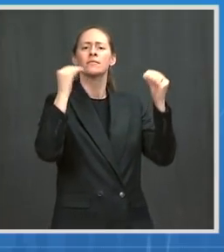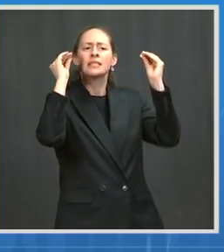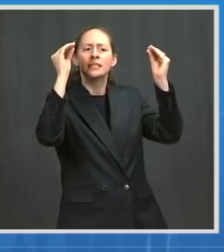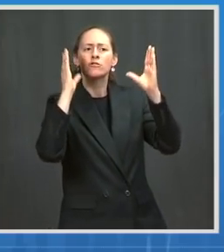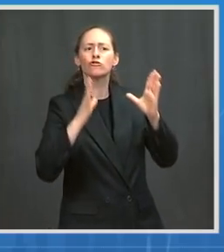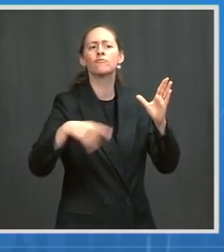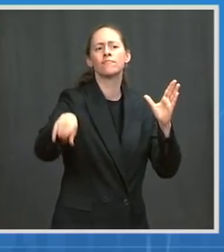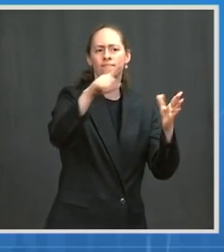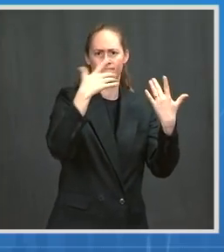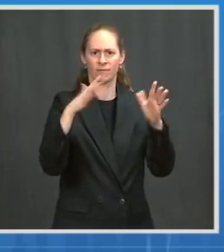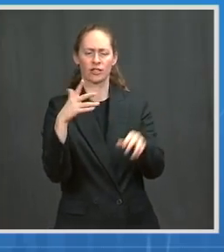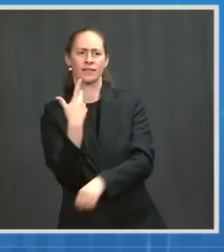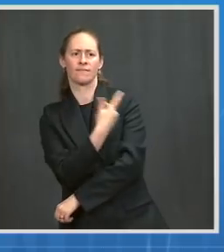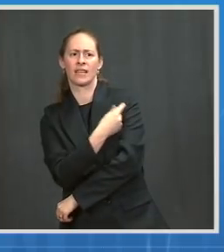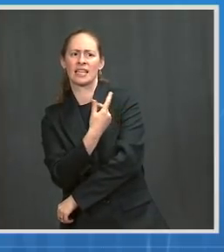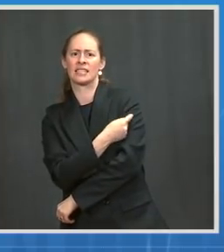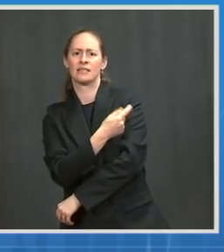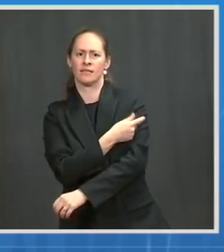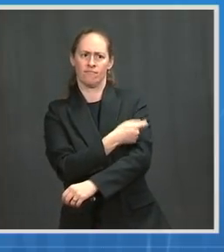been vaccinated by the end of May.